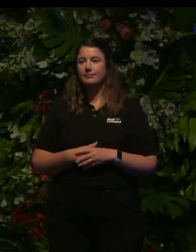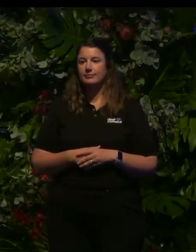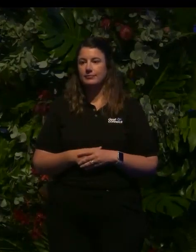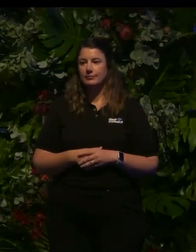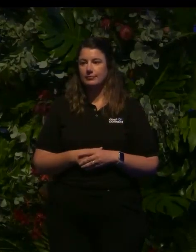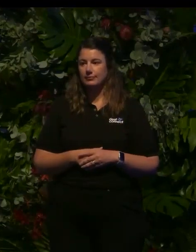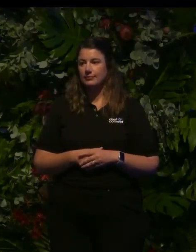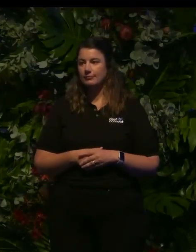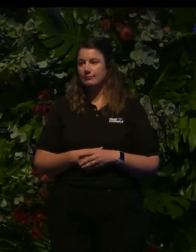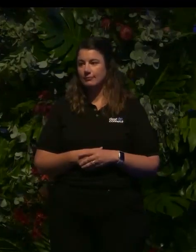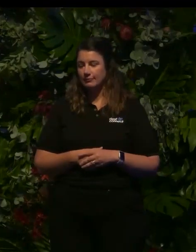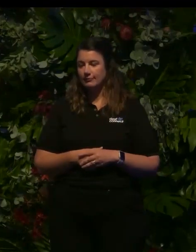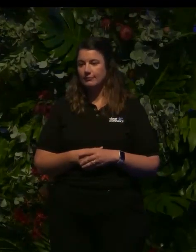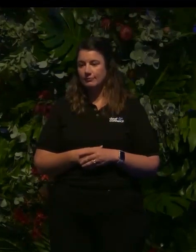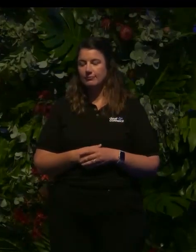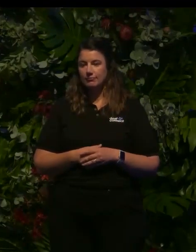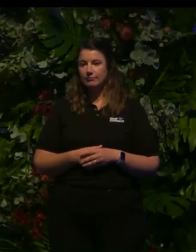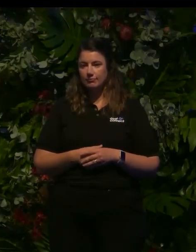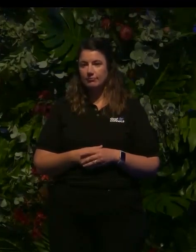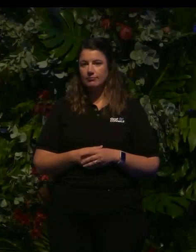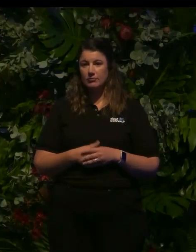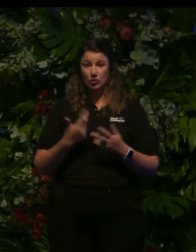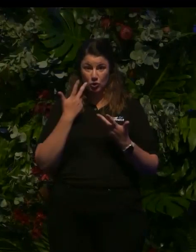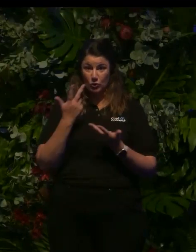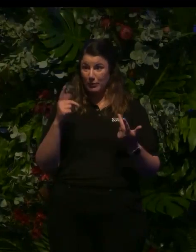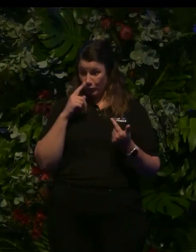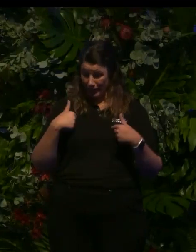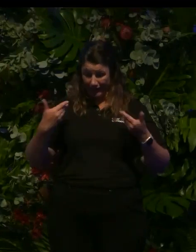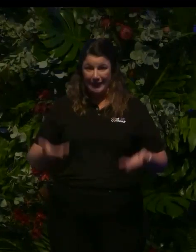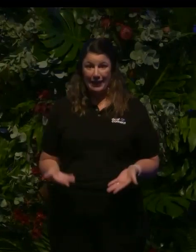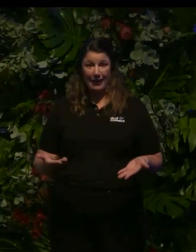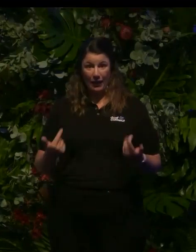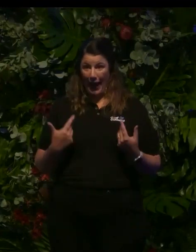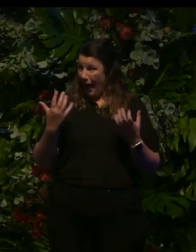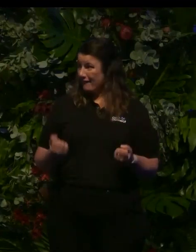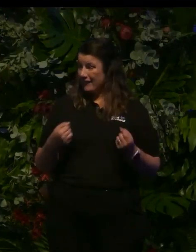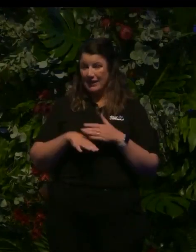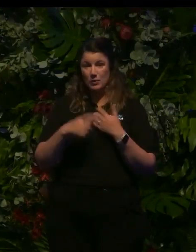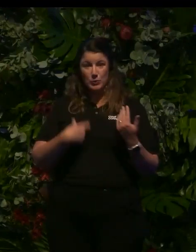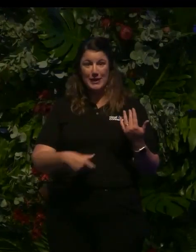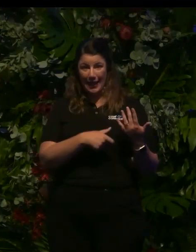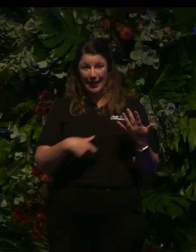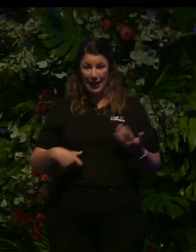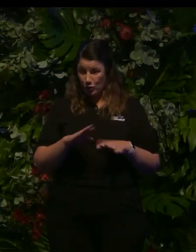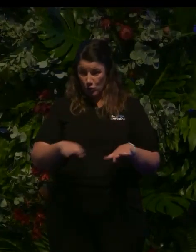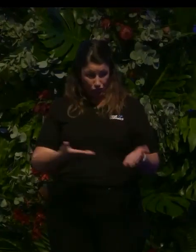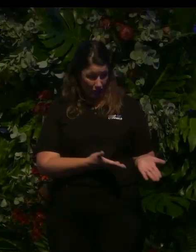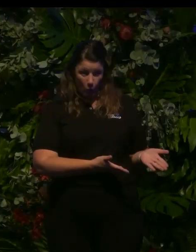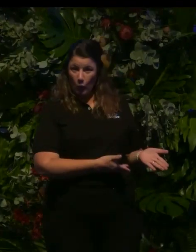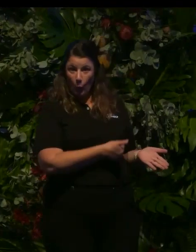and advocacy, showing the people we exist, we are here. And the children are doing